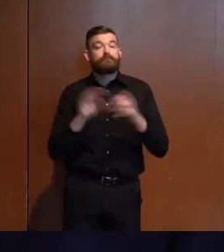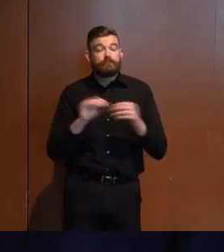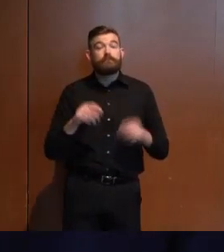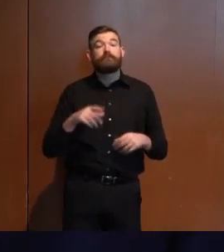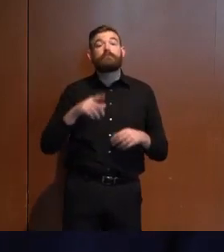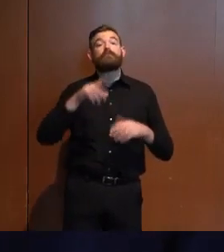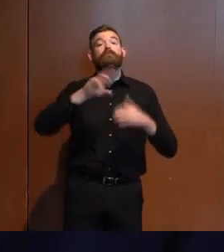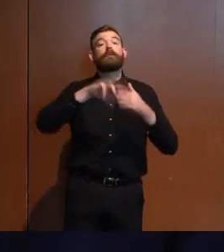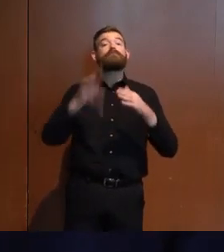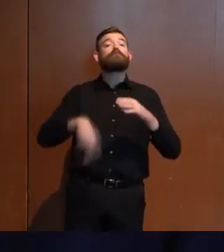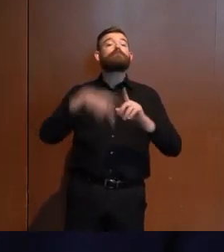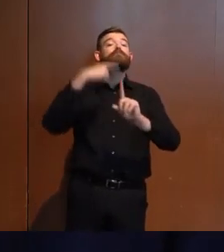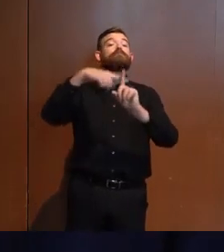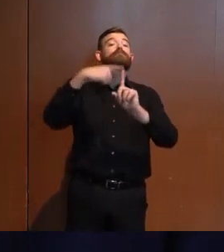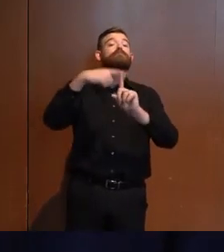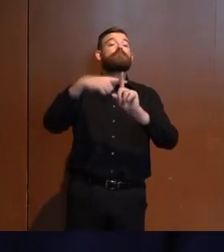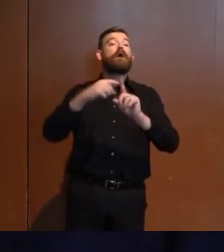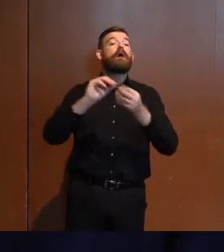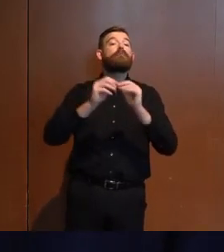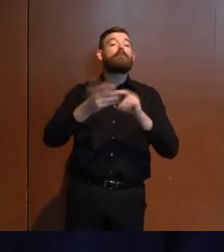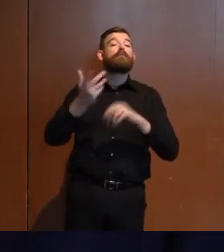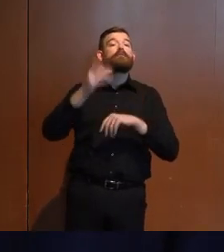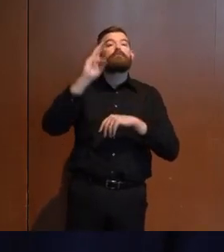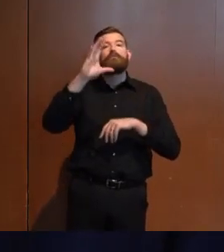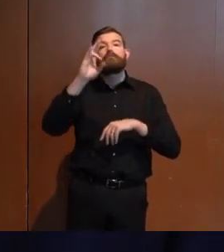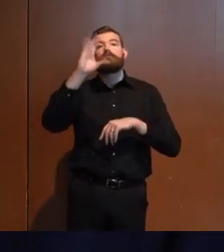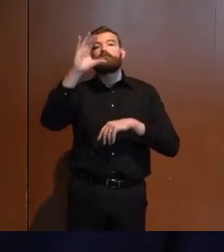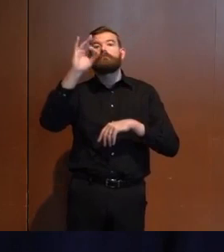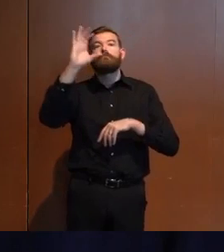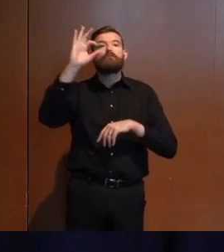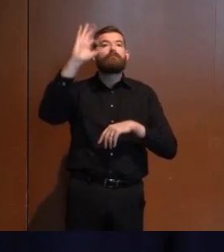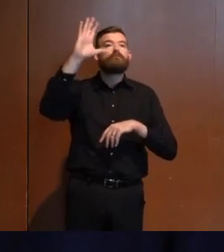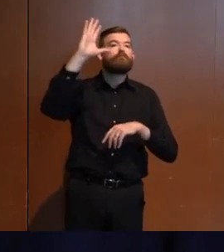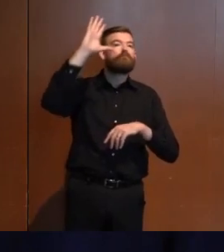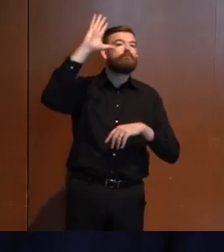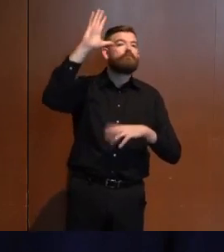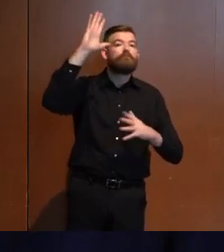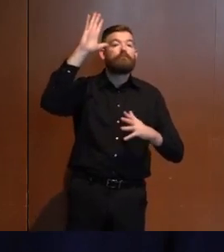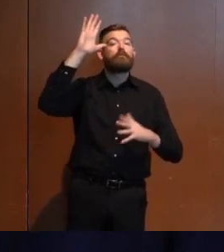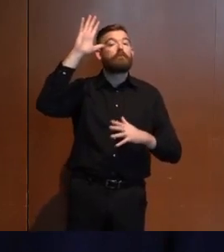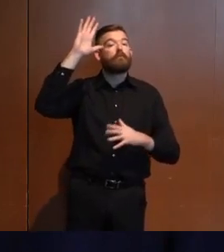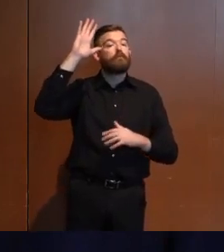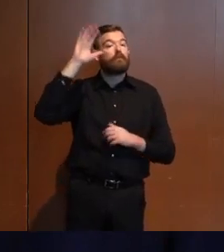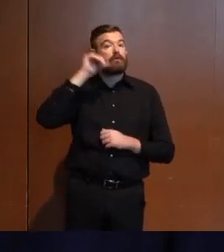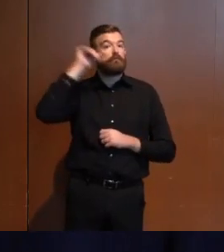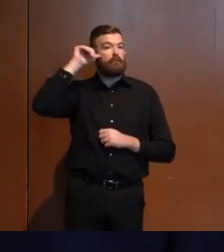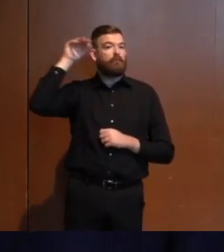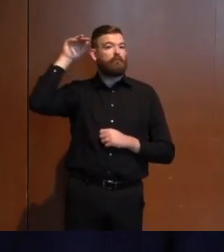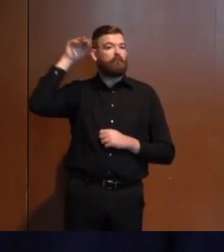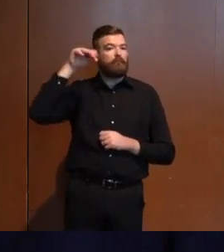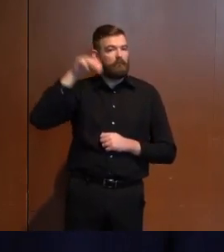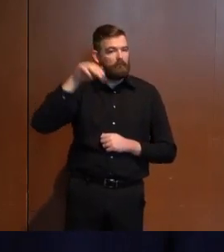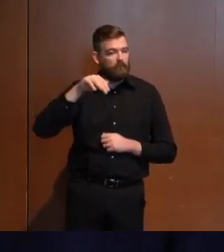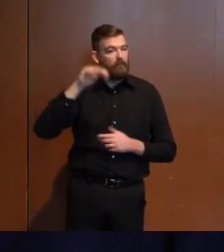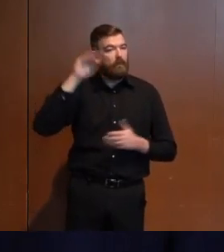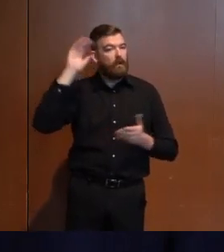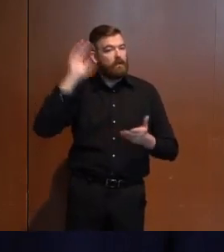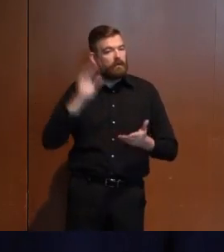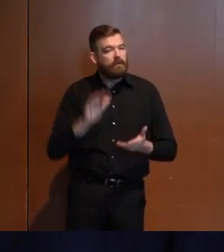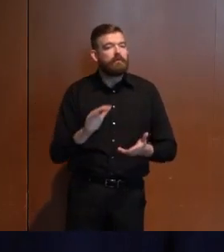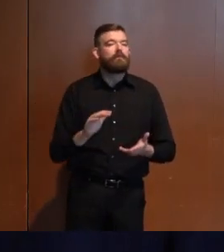when all of the results are done for the day at a certain point in time, and they're finished and they're reported.